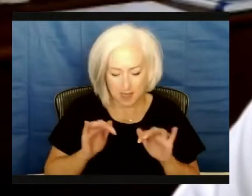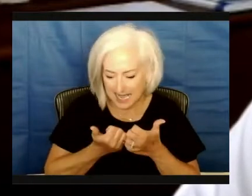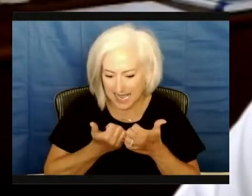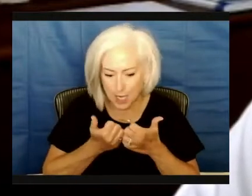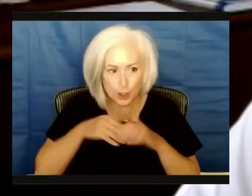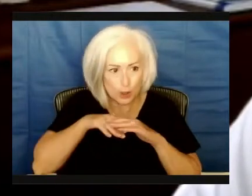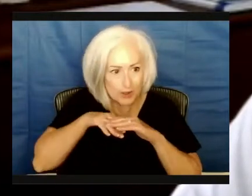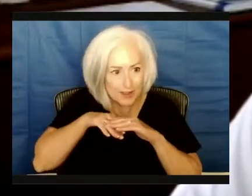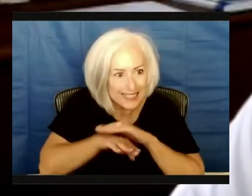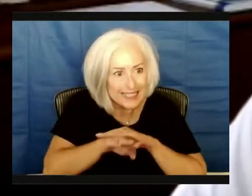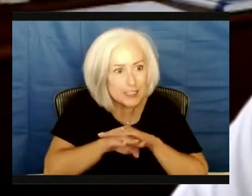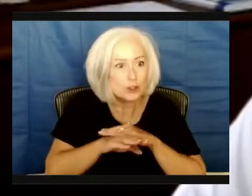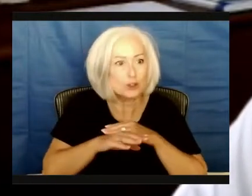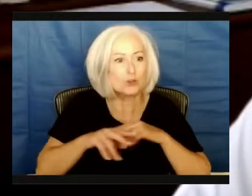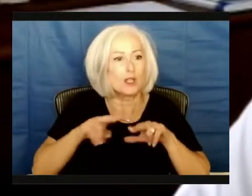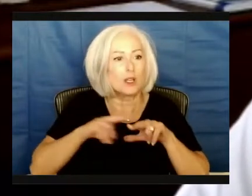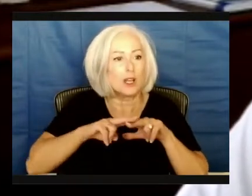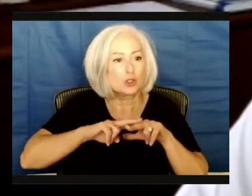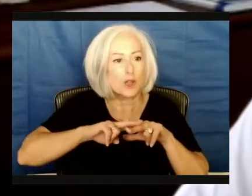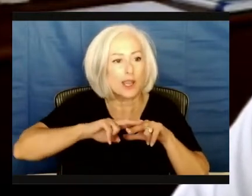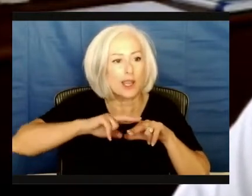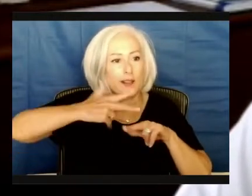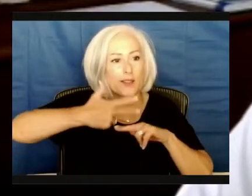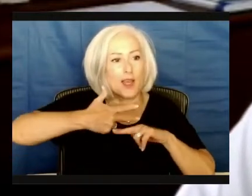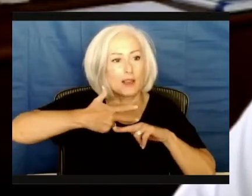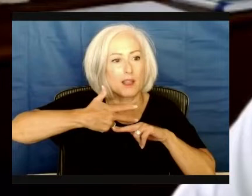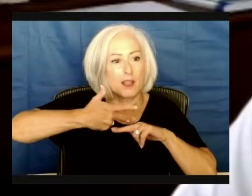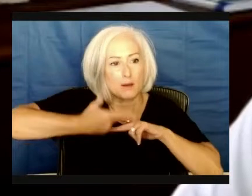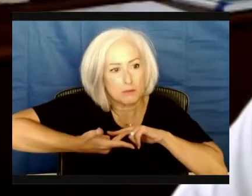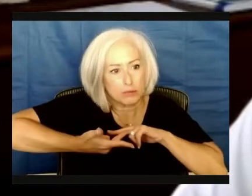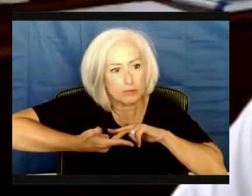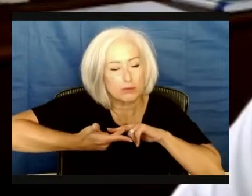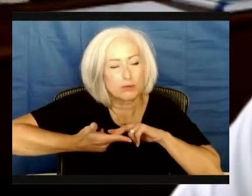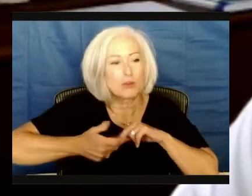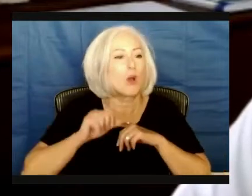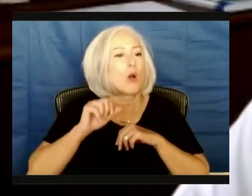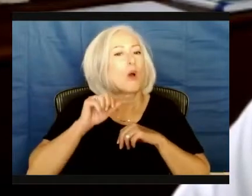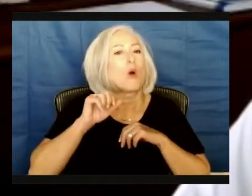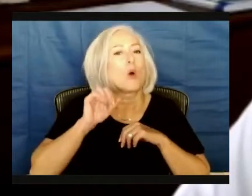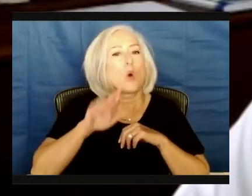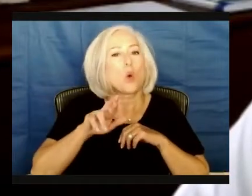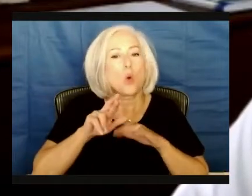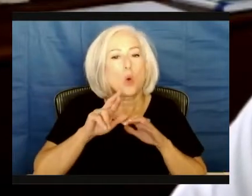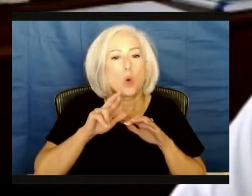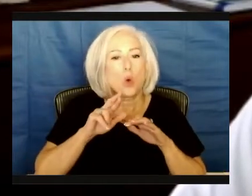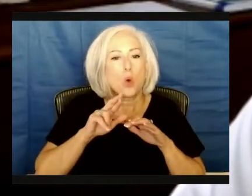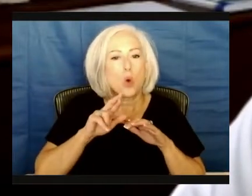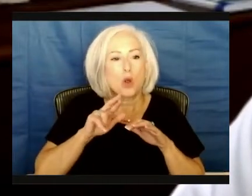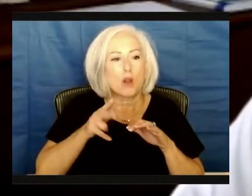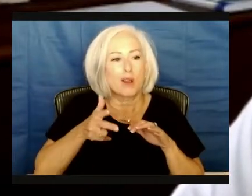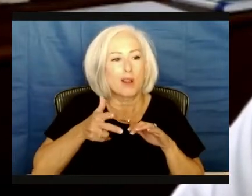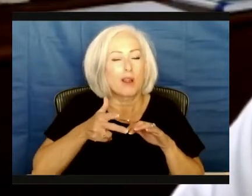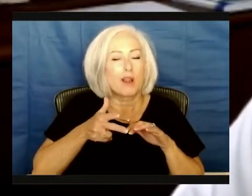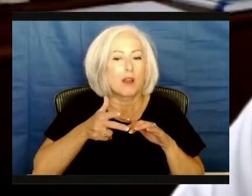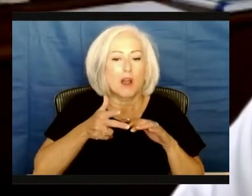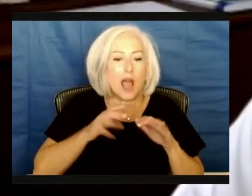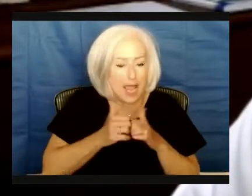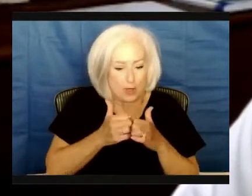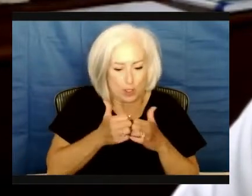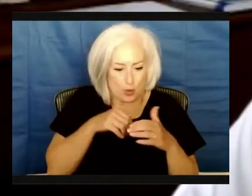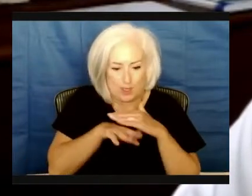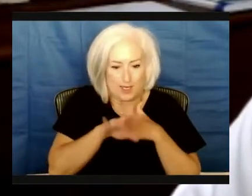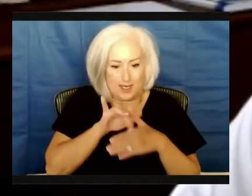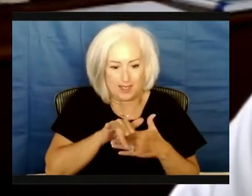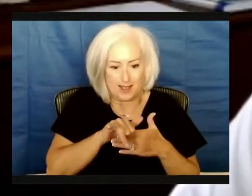side or maybe at an angle because of how the car is positioned, it really creates